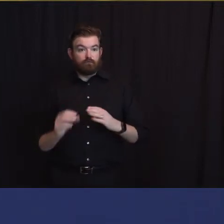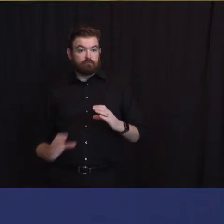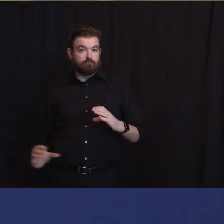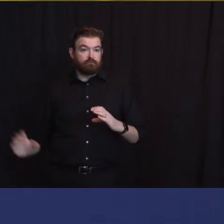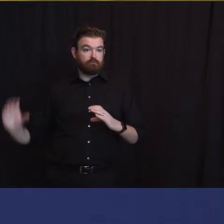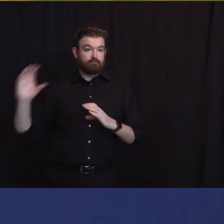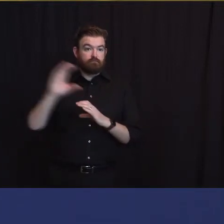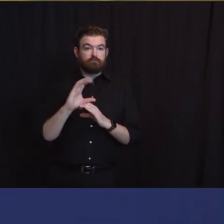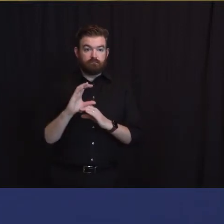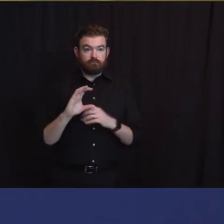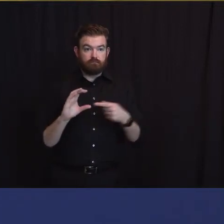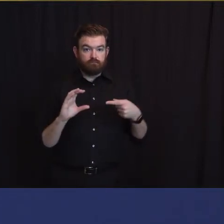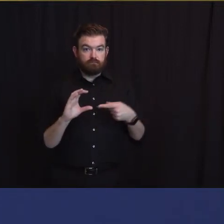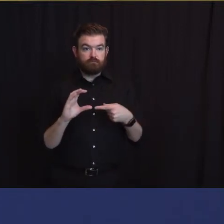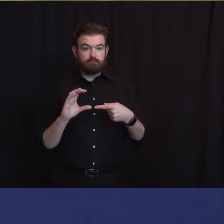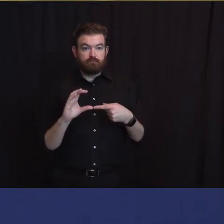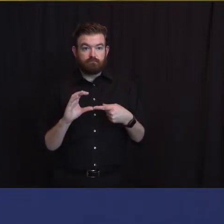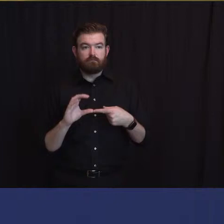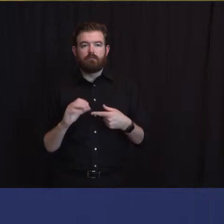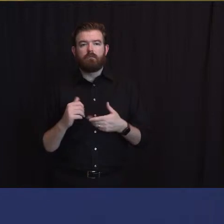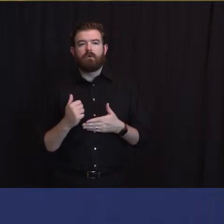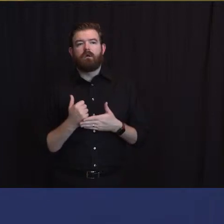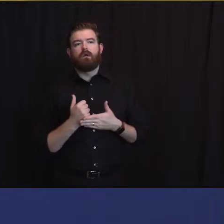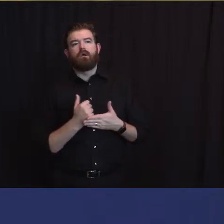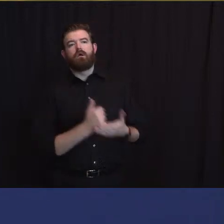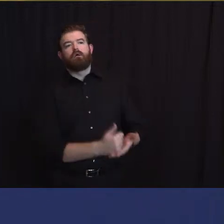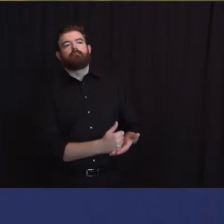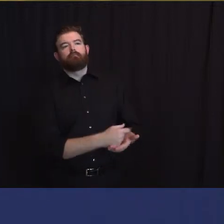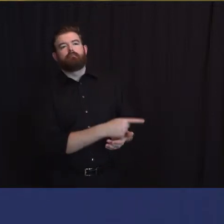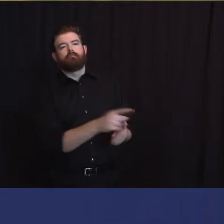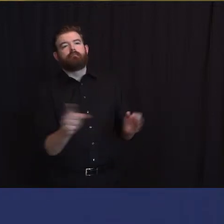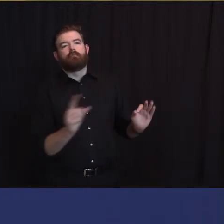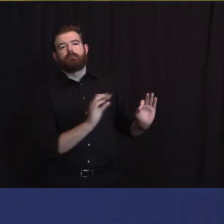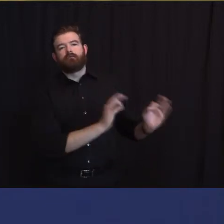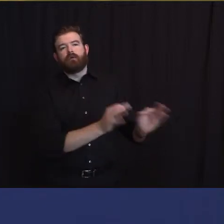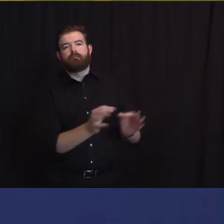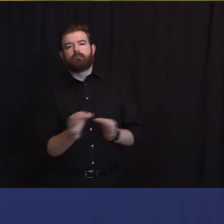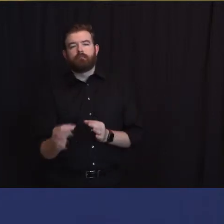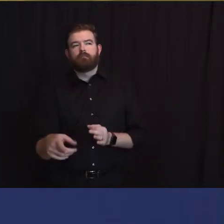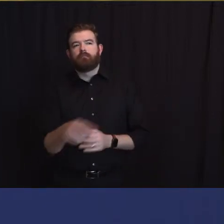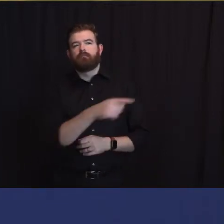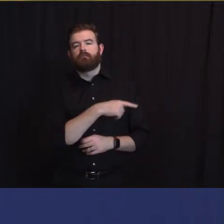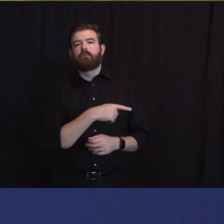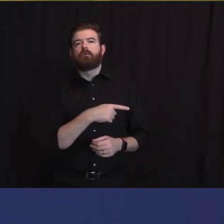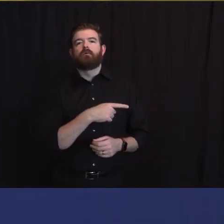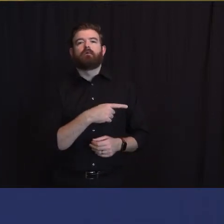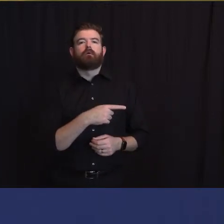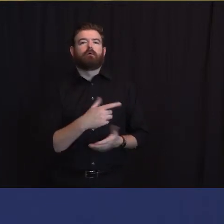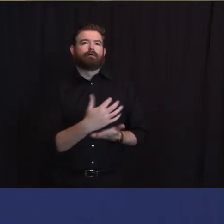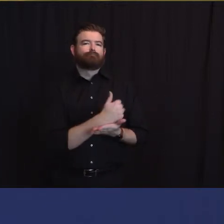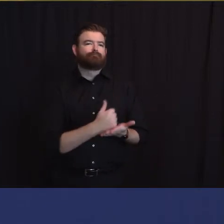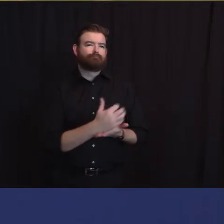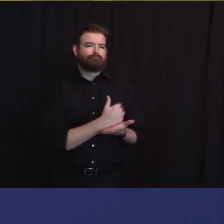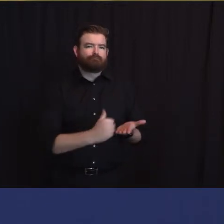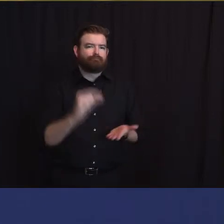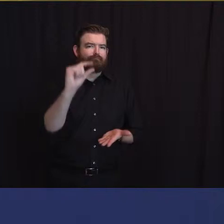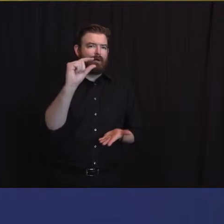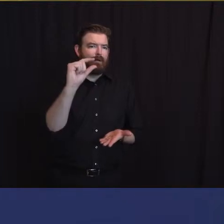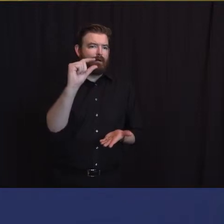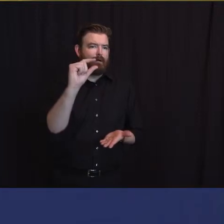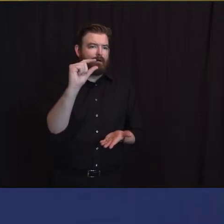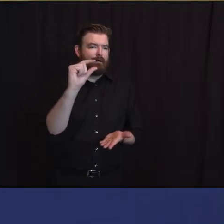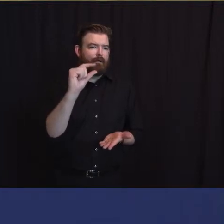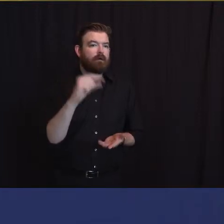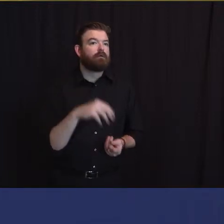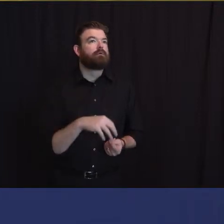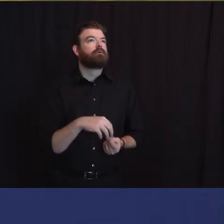significant in a lower earning, on average earning state. And if you look at those states and the employment